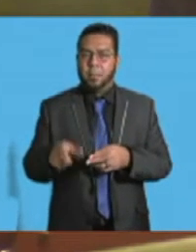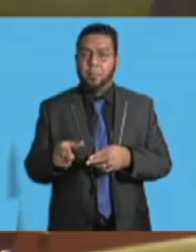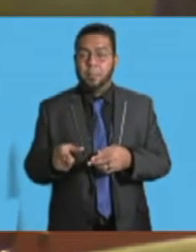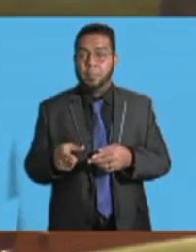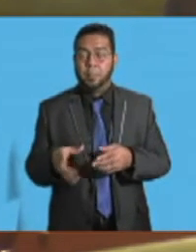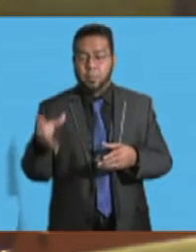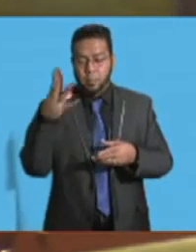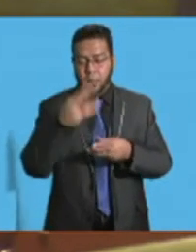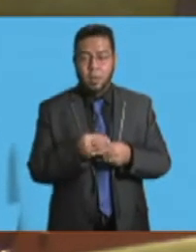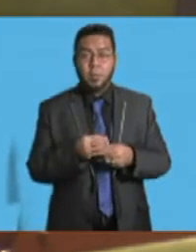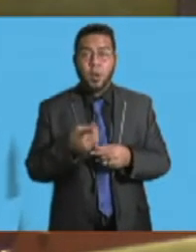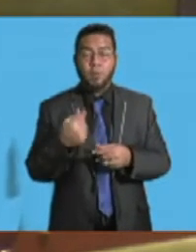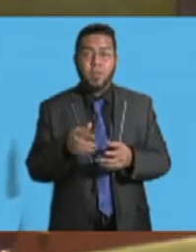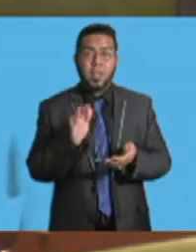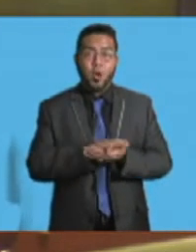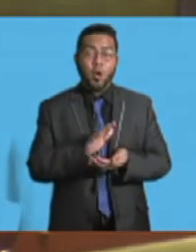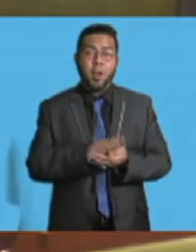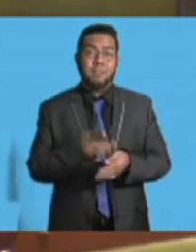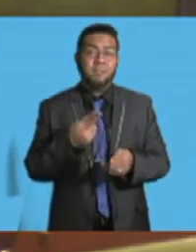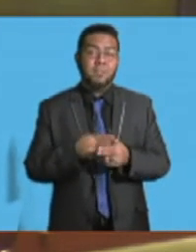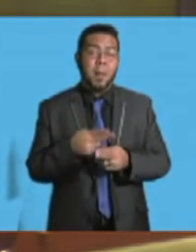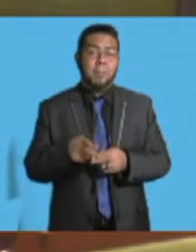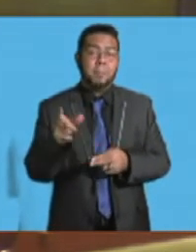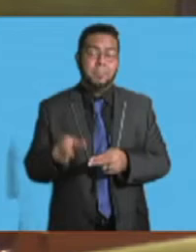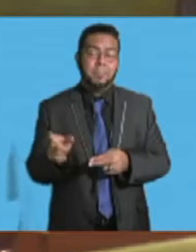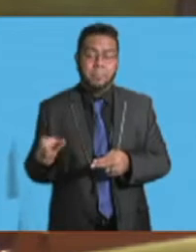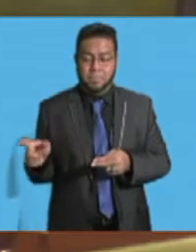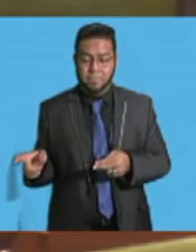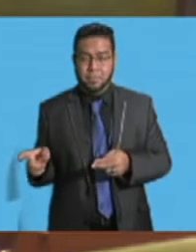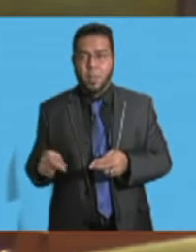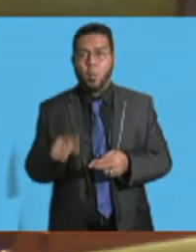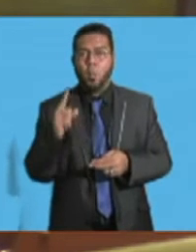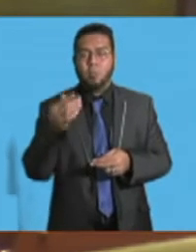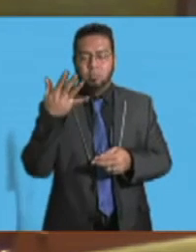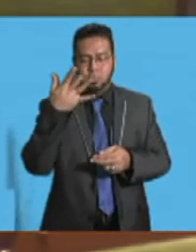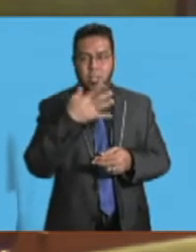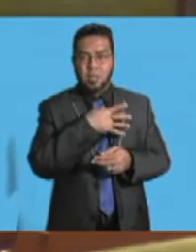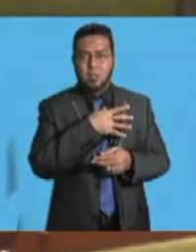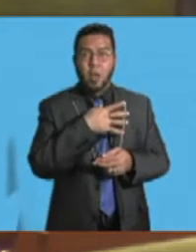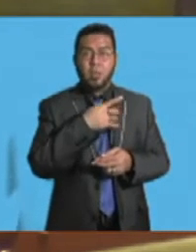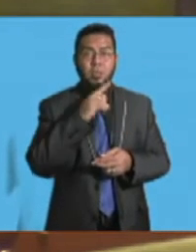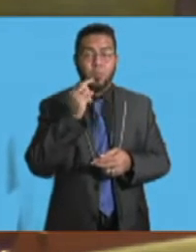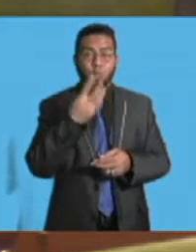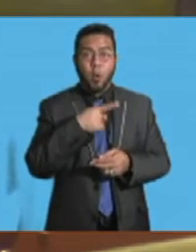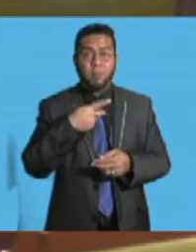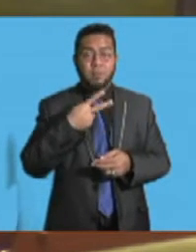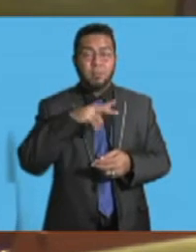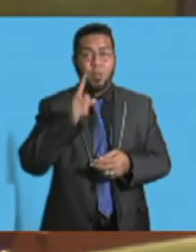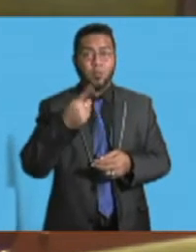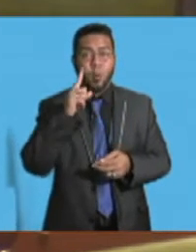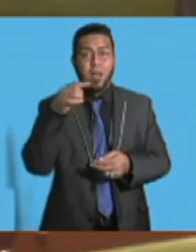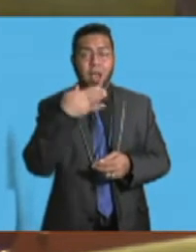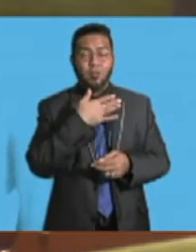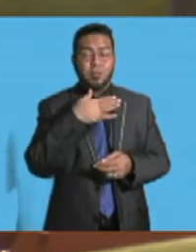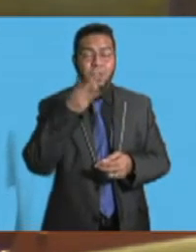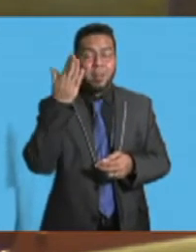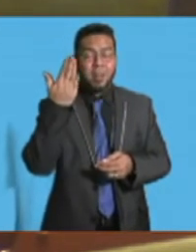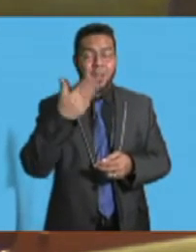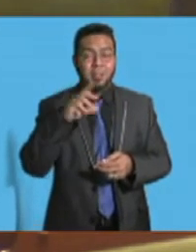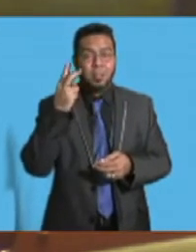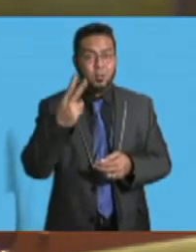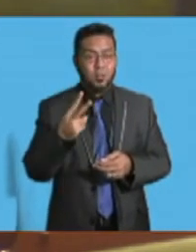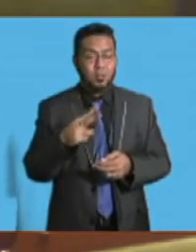farmers recorded in 2016 is 12,192. This year, the Ministry launched the second Kava book, which is the